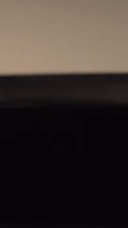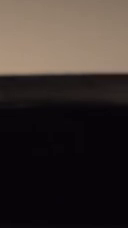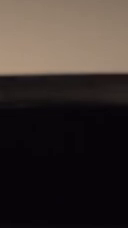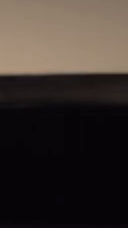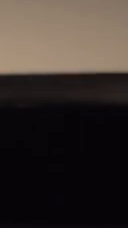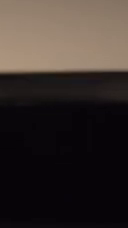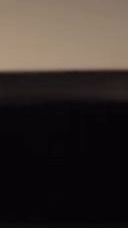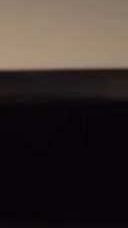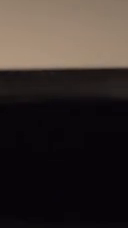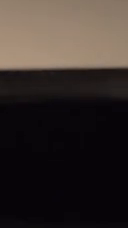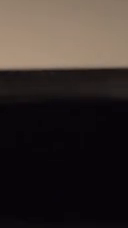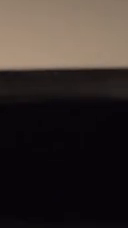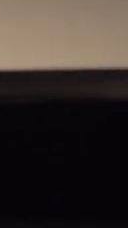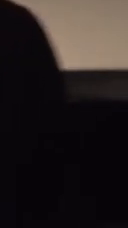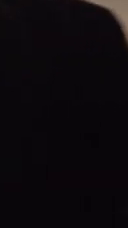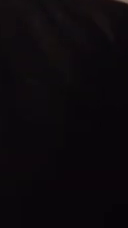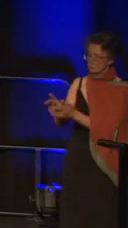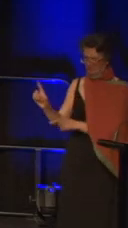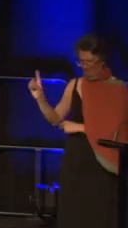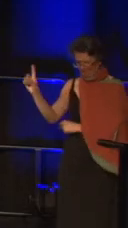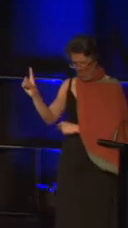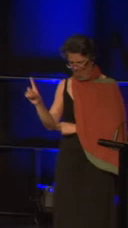and sell it off to the rich fat cats.